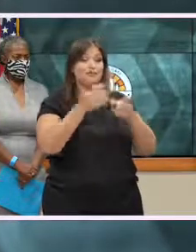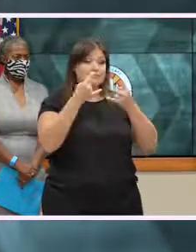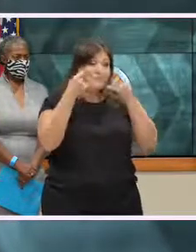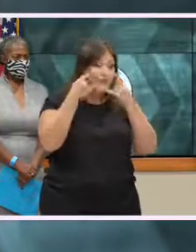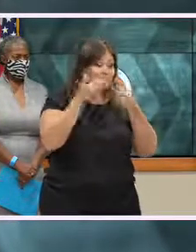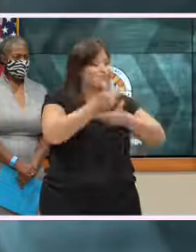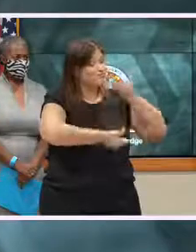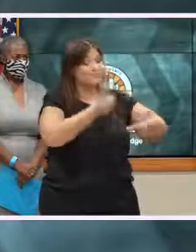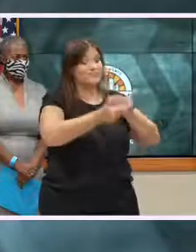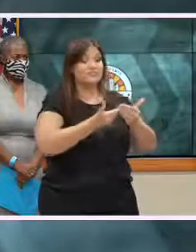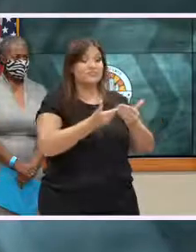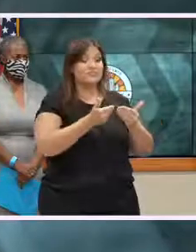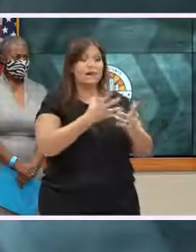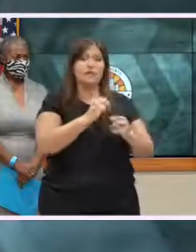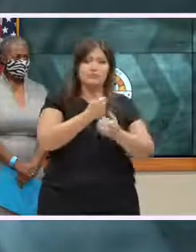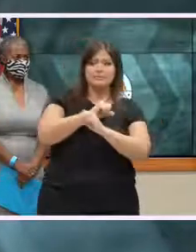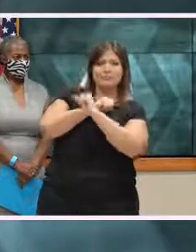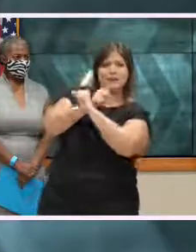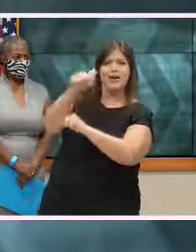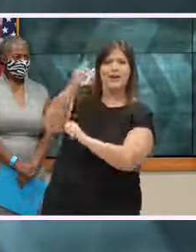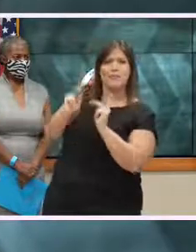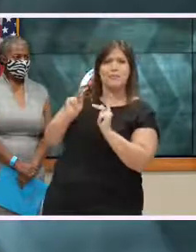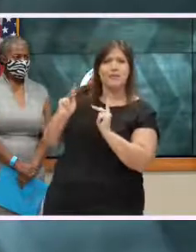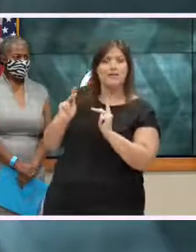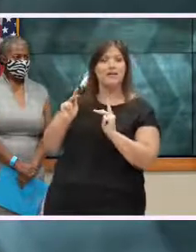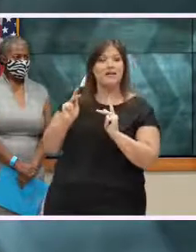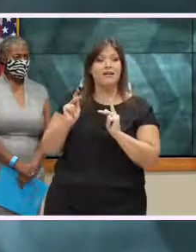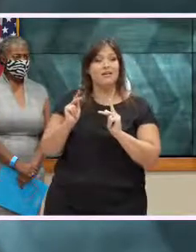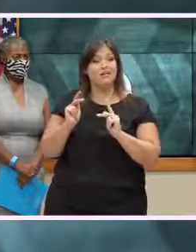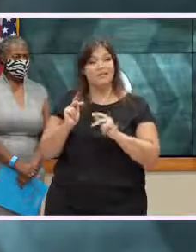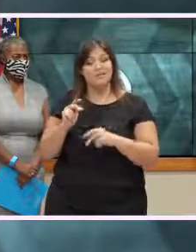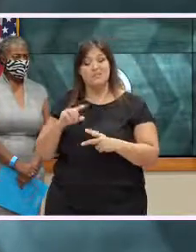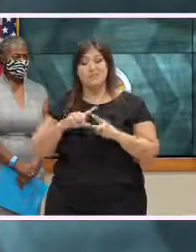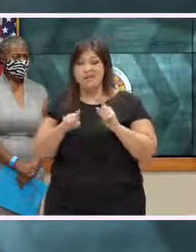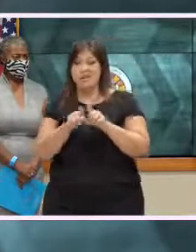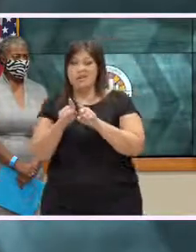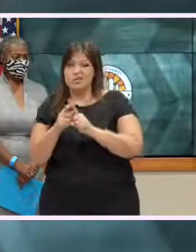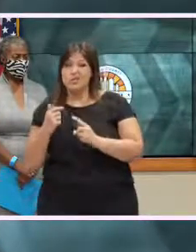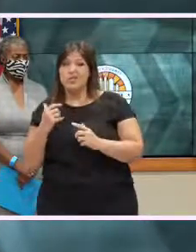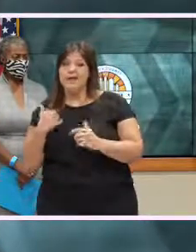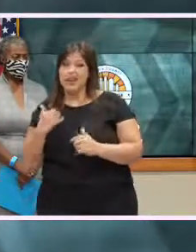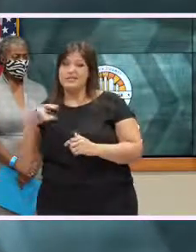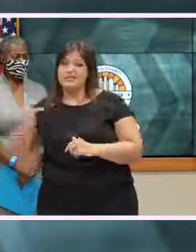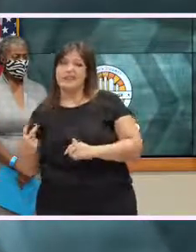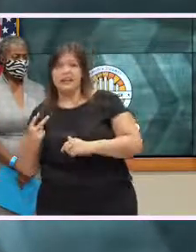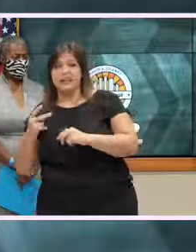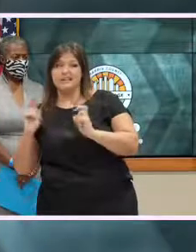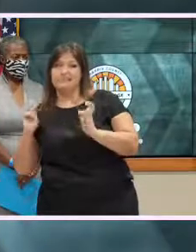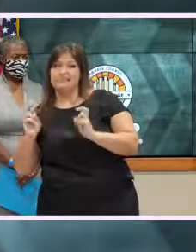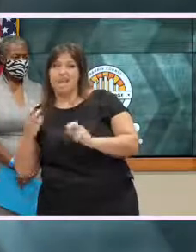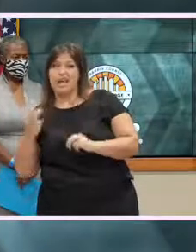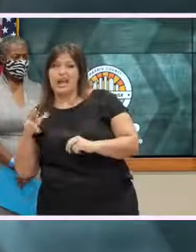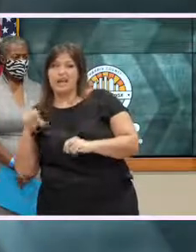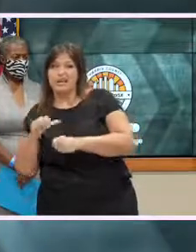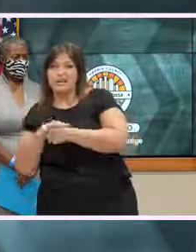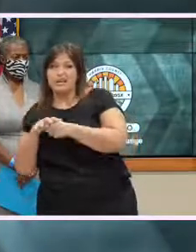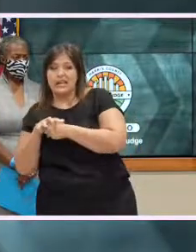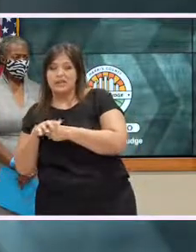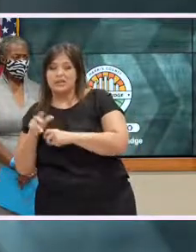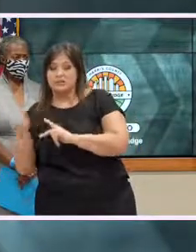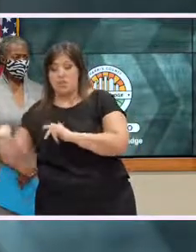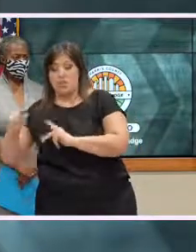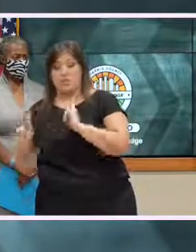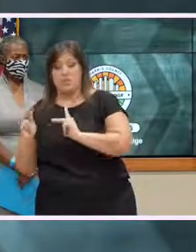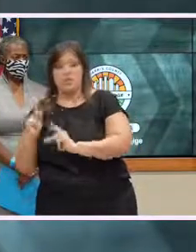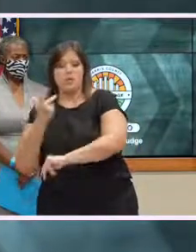who cannot get vaccinated. Unfortunately, we're also seeing another Harris County that's hesitant to take action.